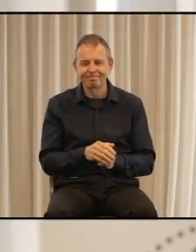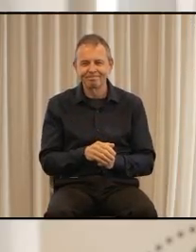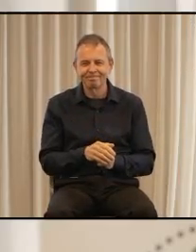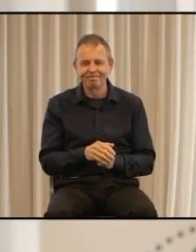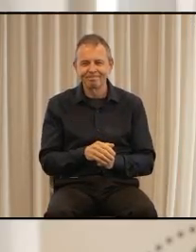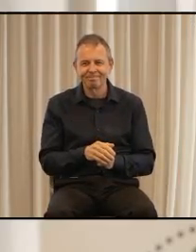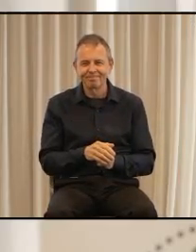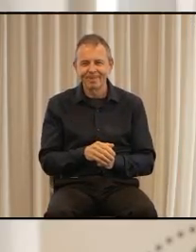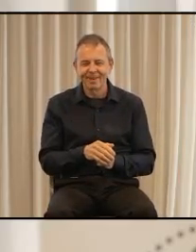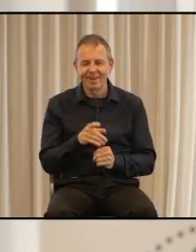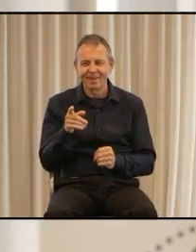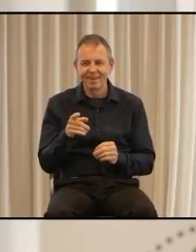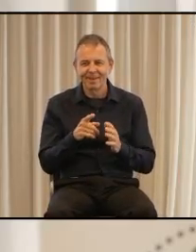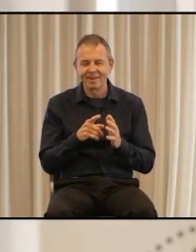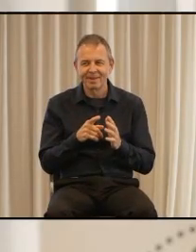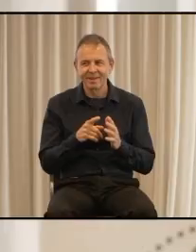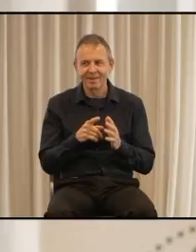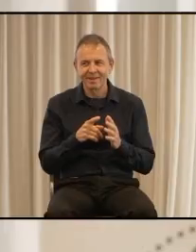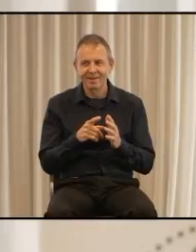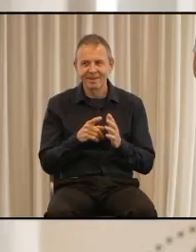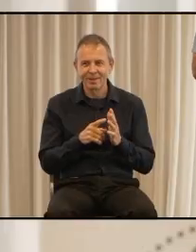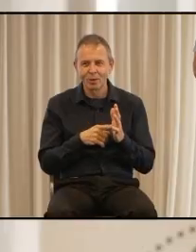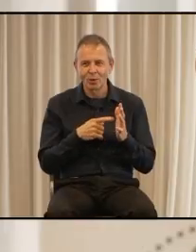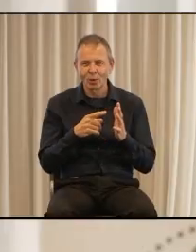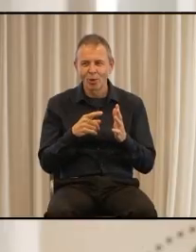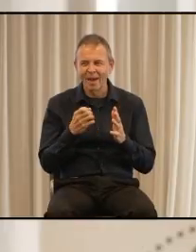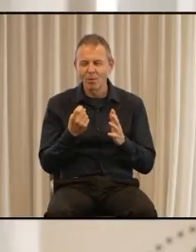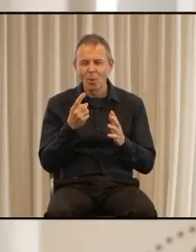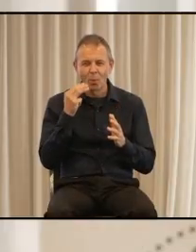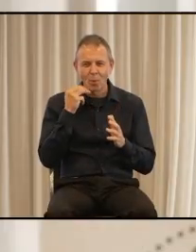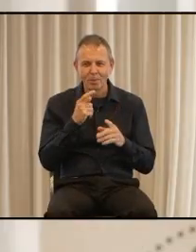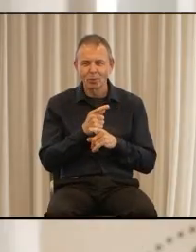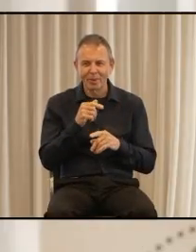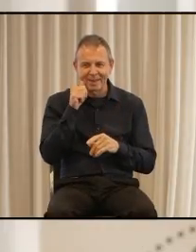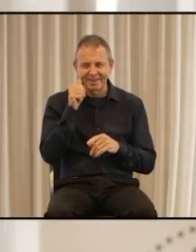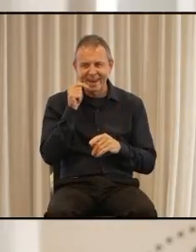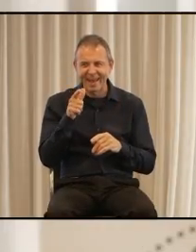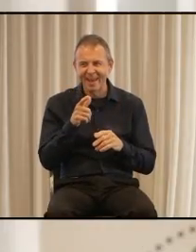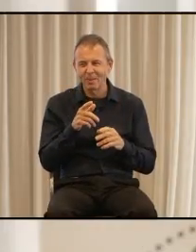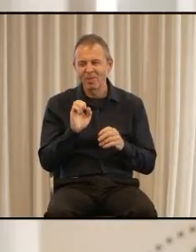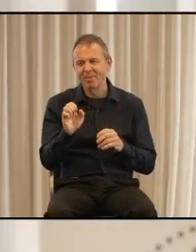footsteps from yesterday with the Scrum analogies and all sorts.